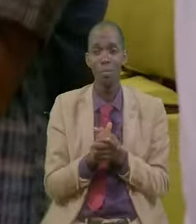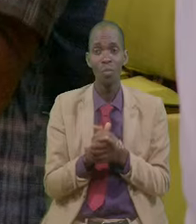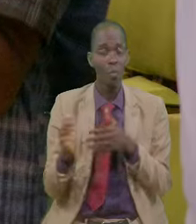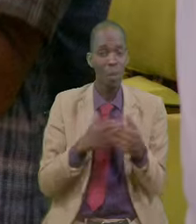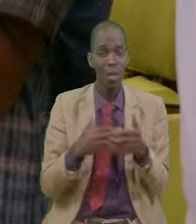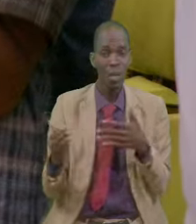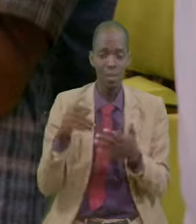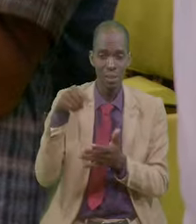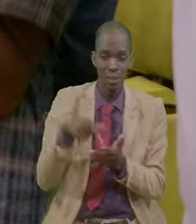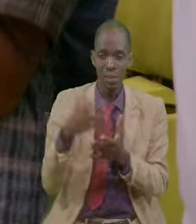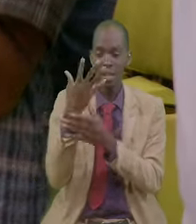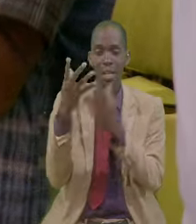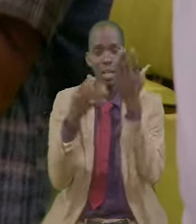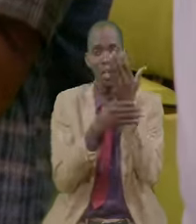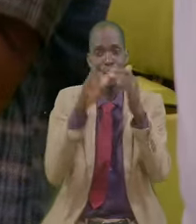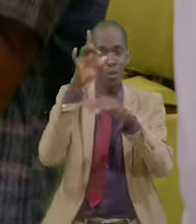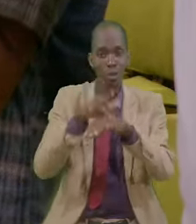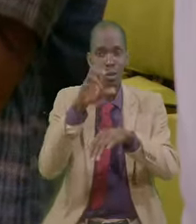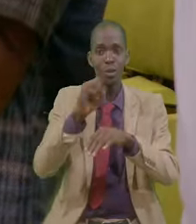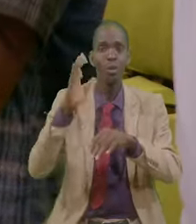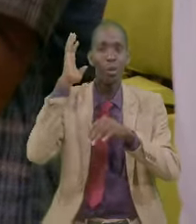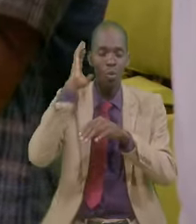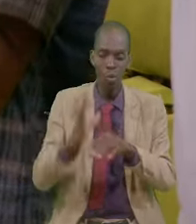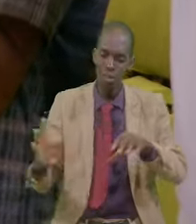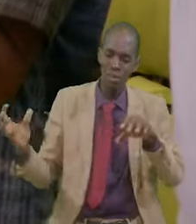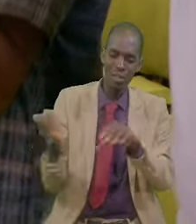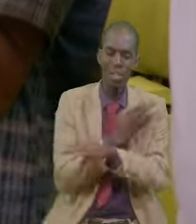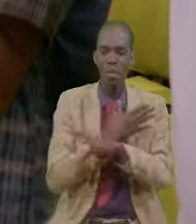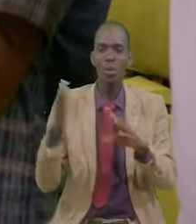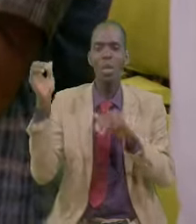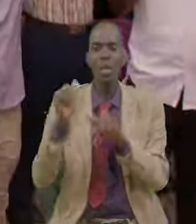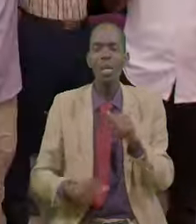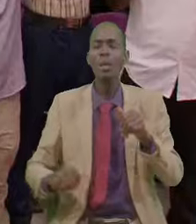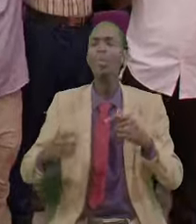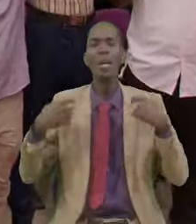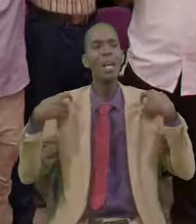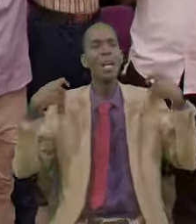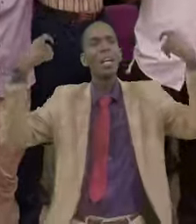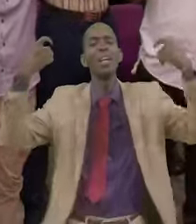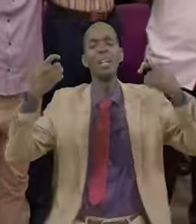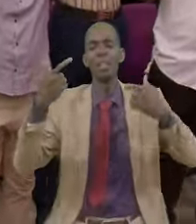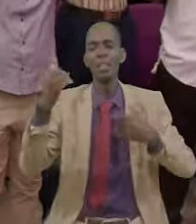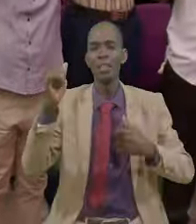Whatever this hand touches will drive away every giant.